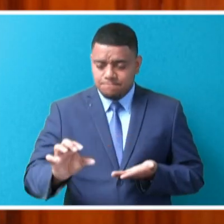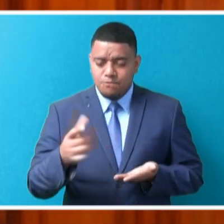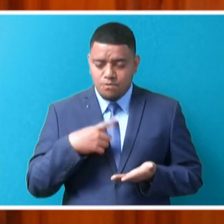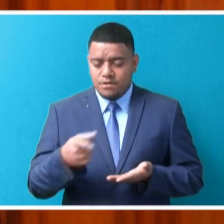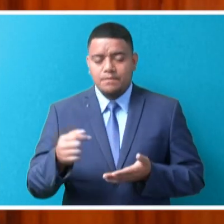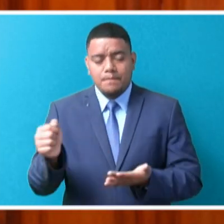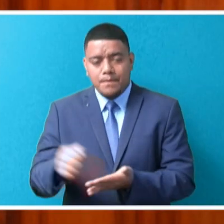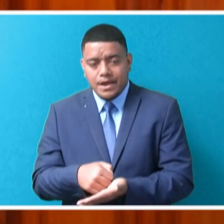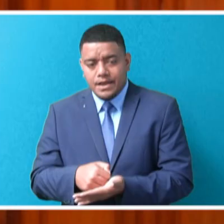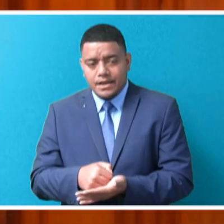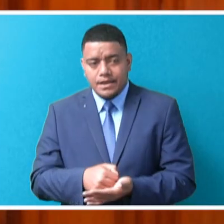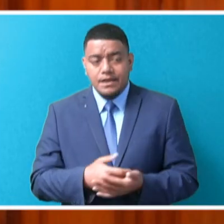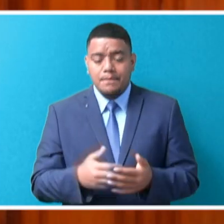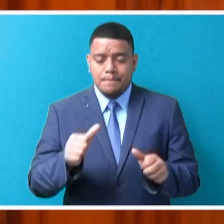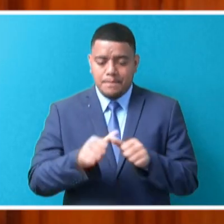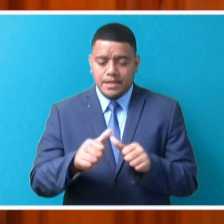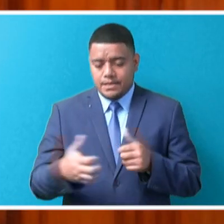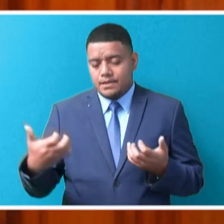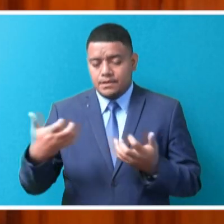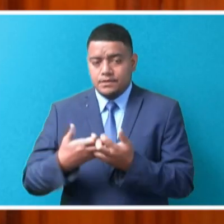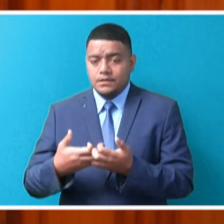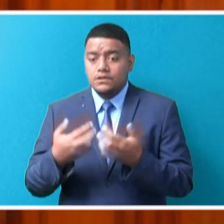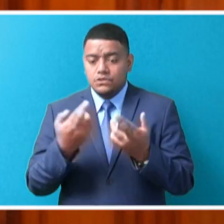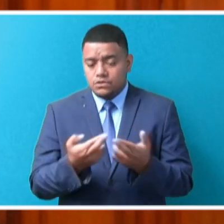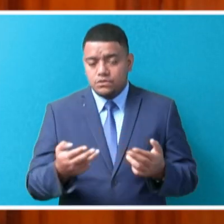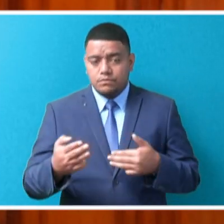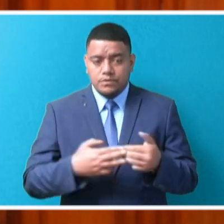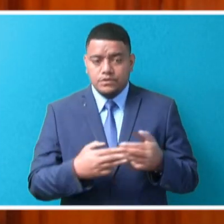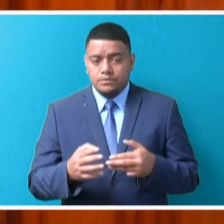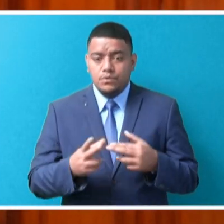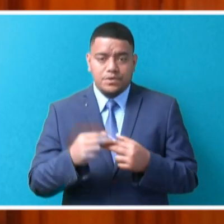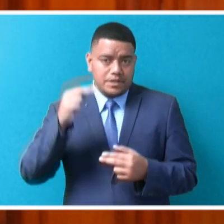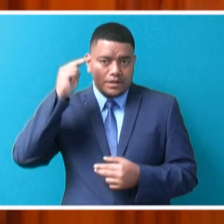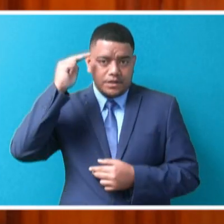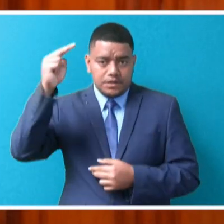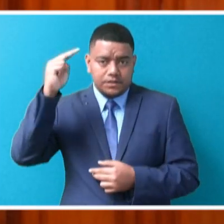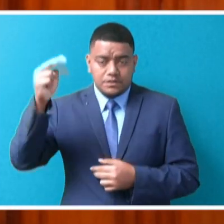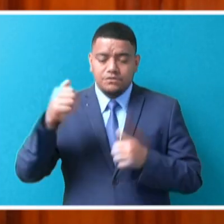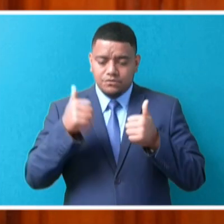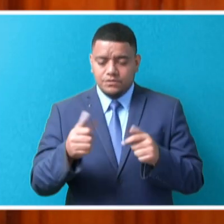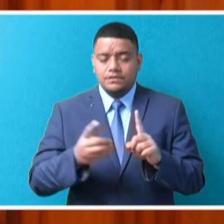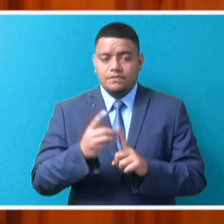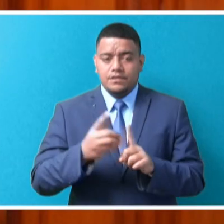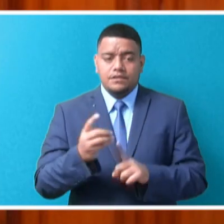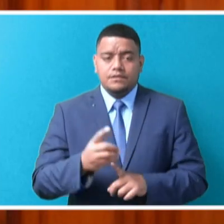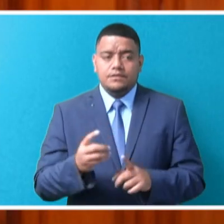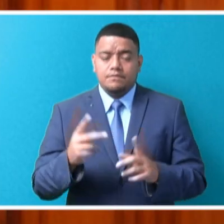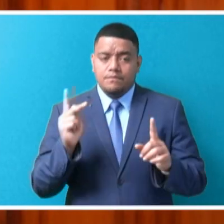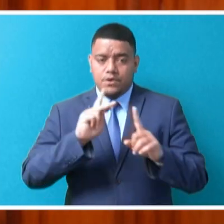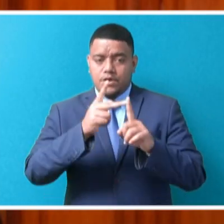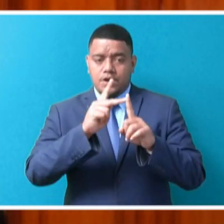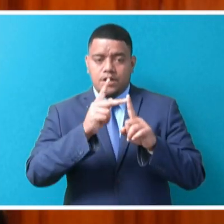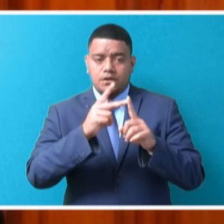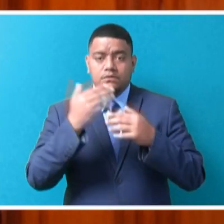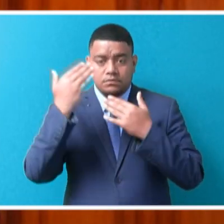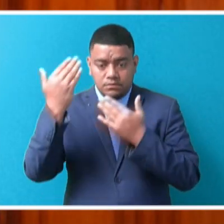frameworks, and better alignment of mahogany resource management with sustainable development priorities. Honorable